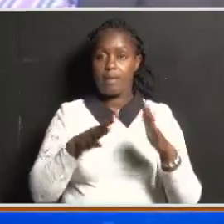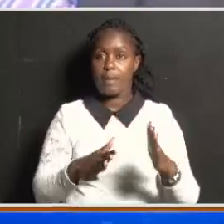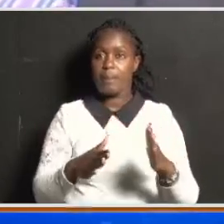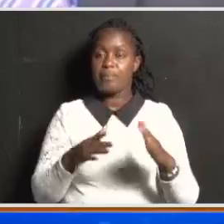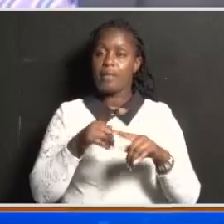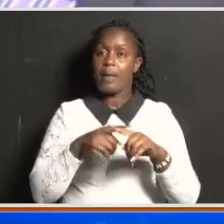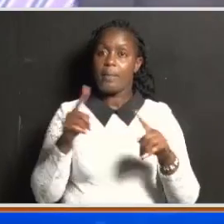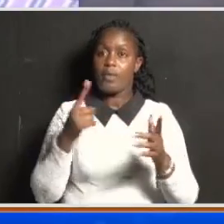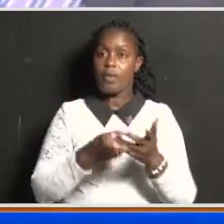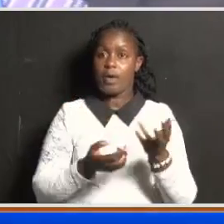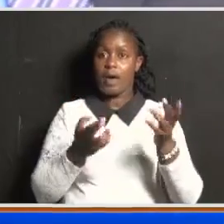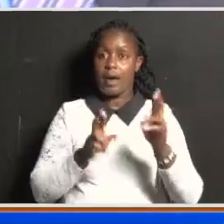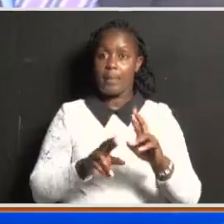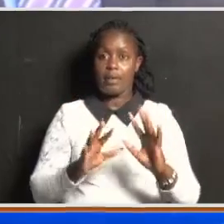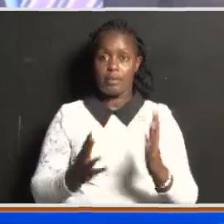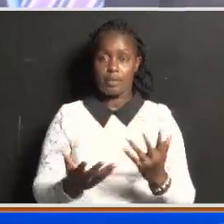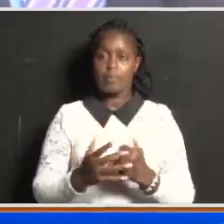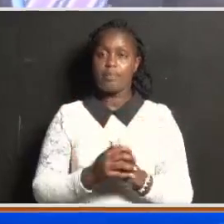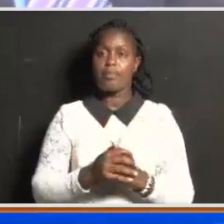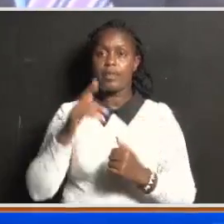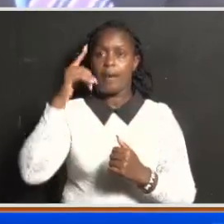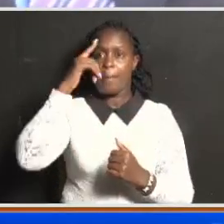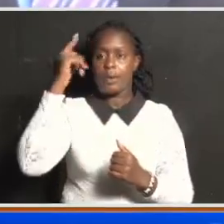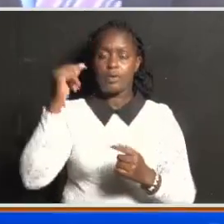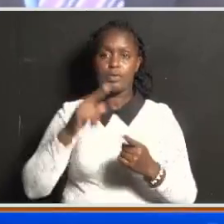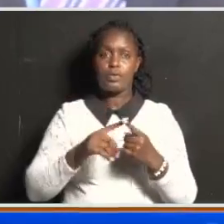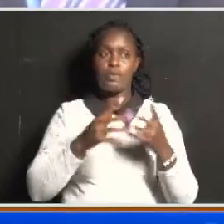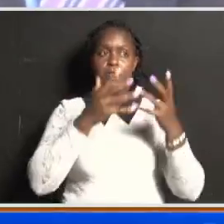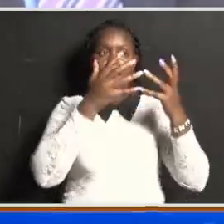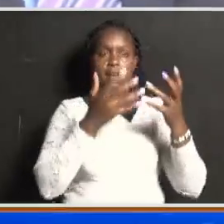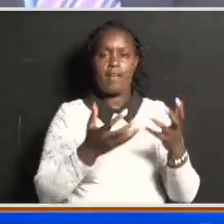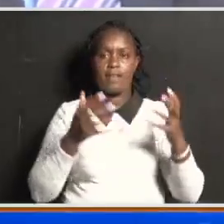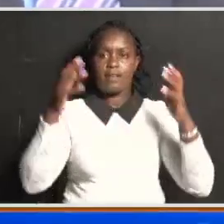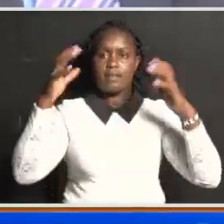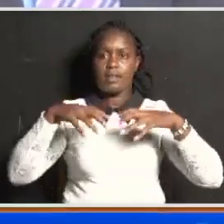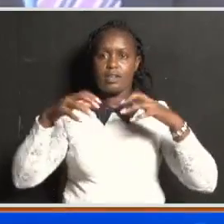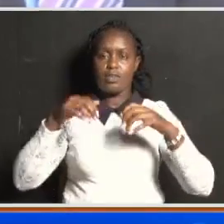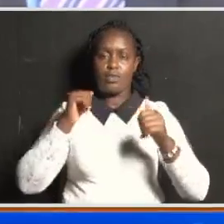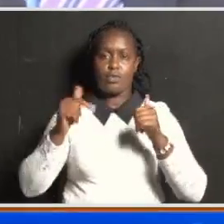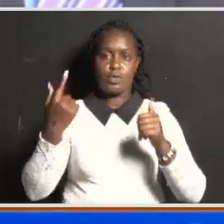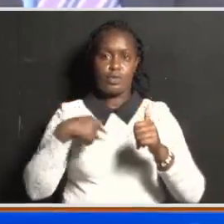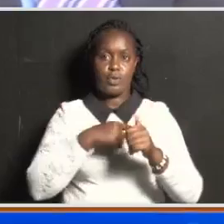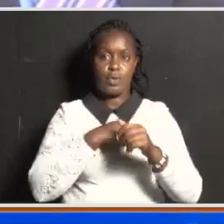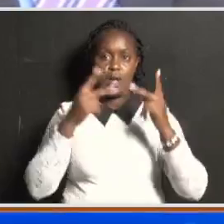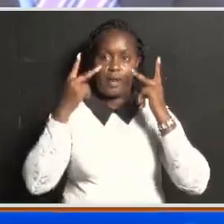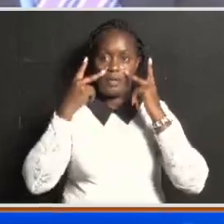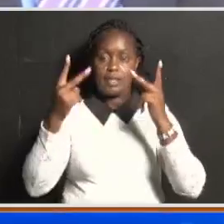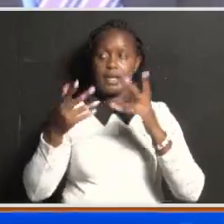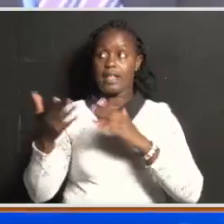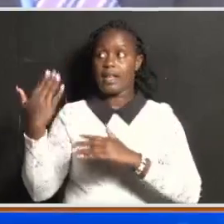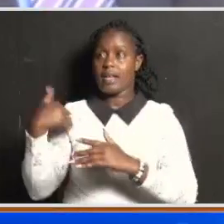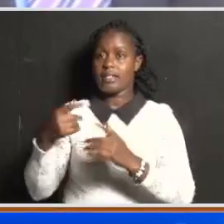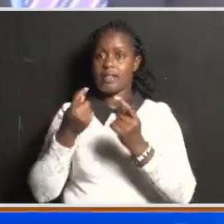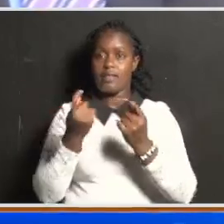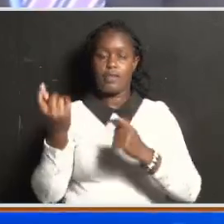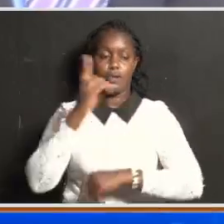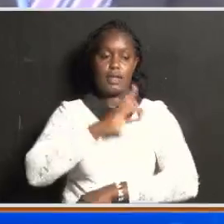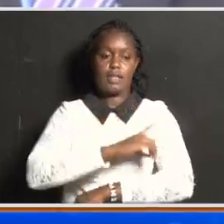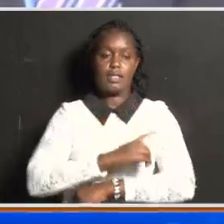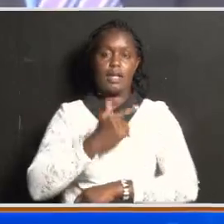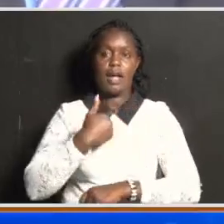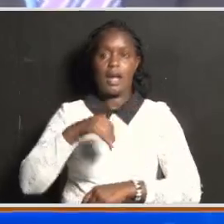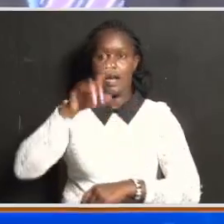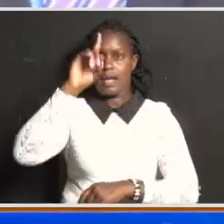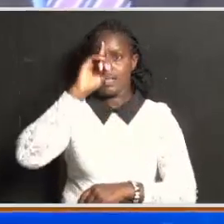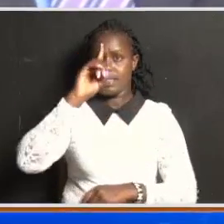what happened is that because of the heavy rains that we have witnessed in the last few days, there was a serious